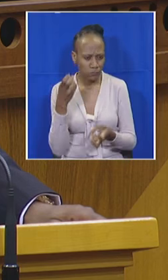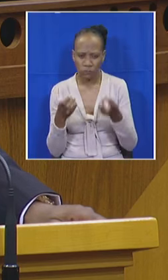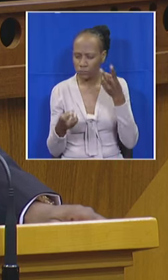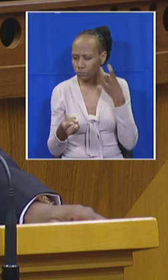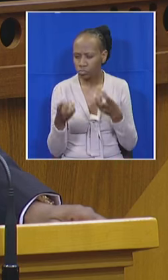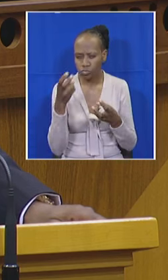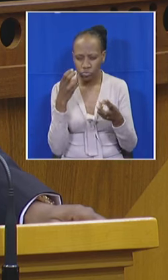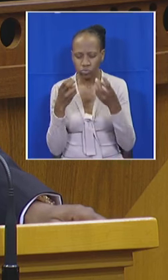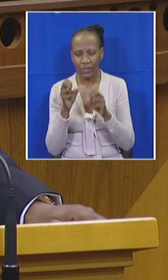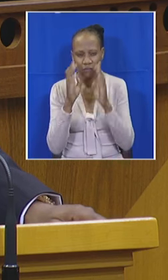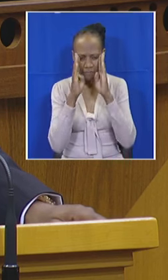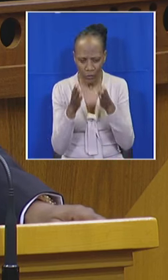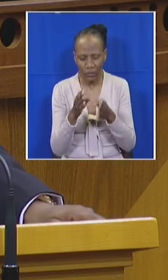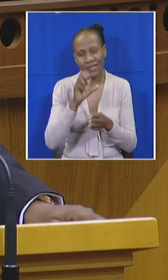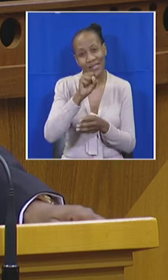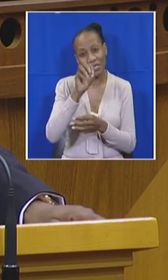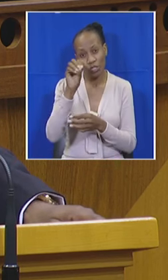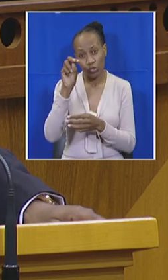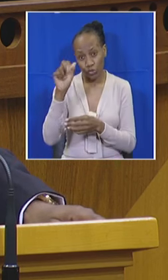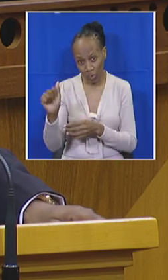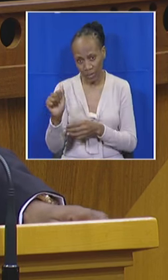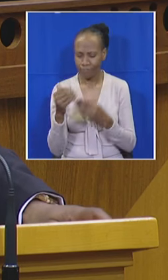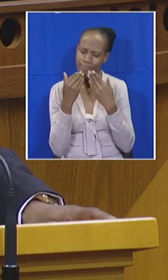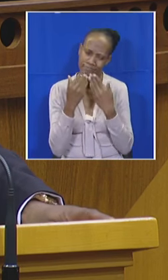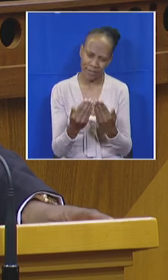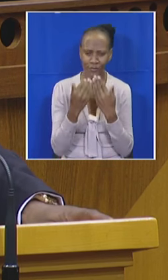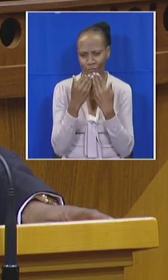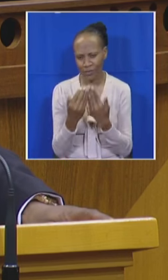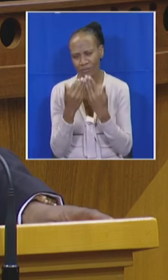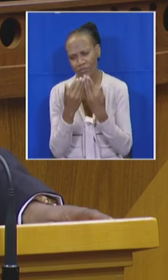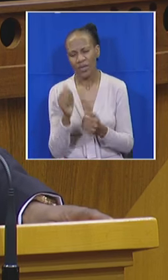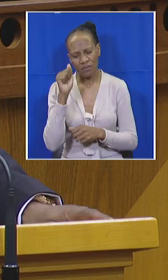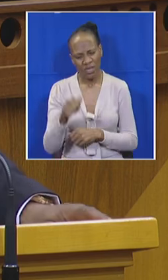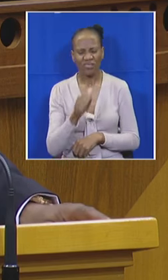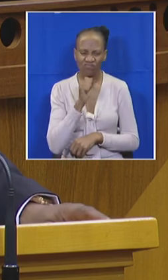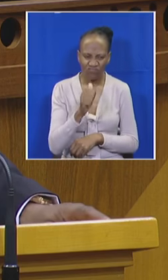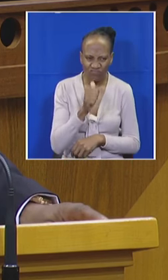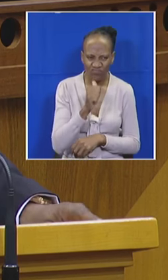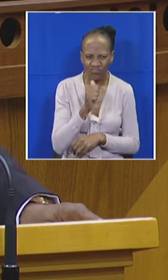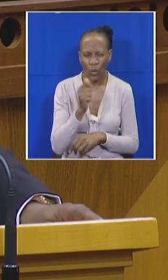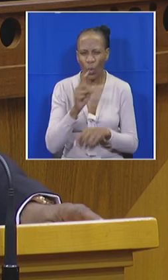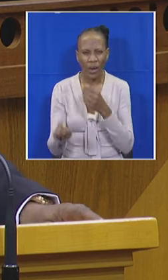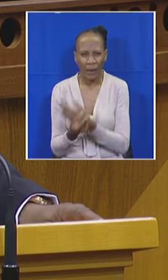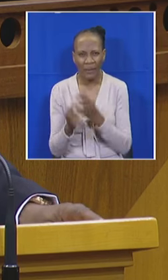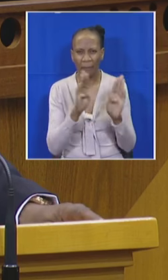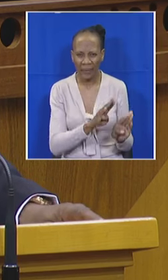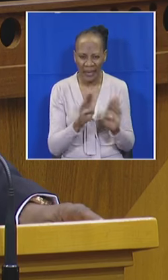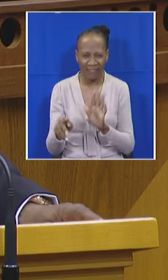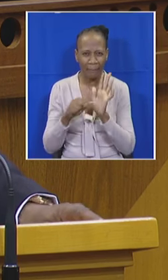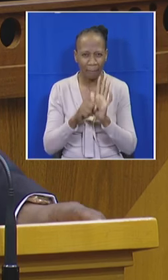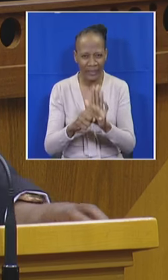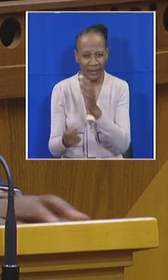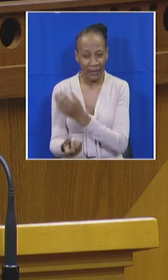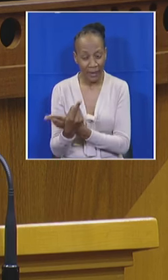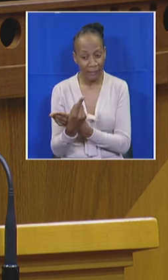SONA. In spite of the shocking and unbecoming behavior